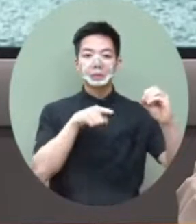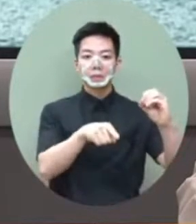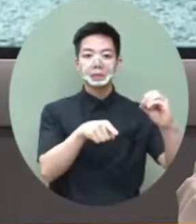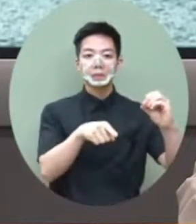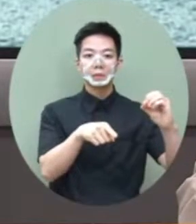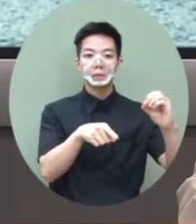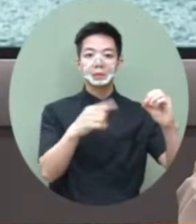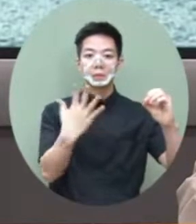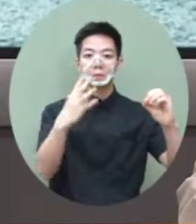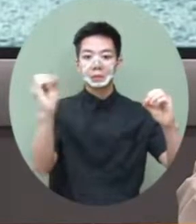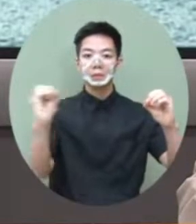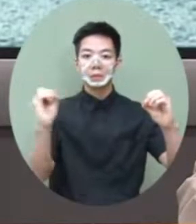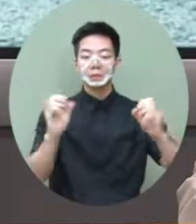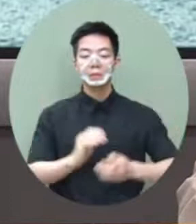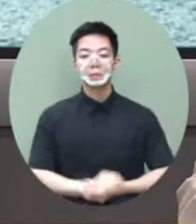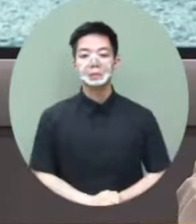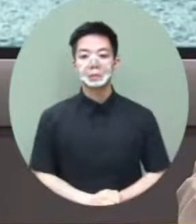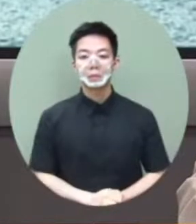is